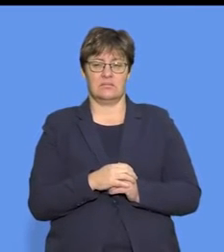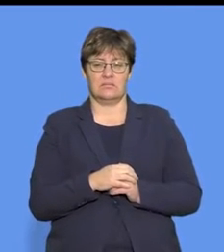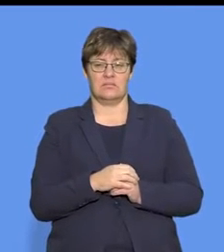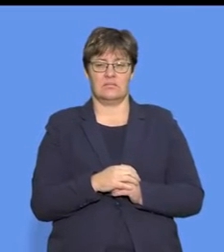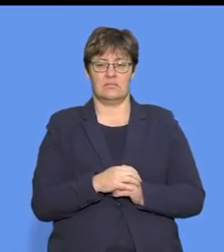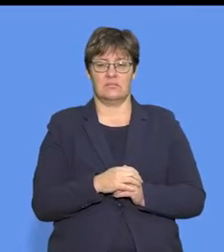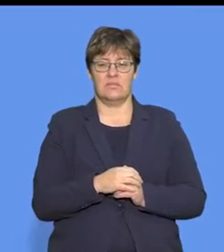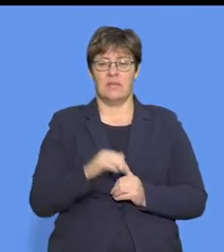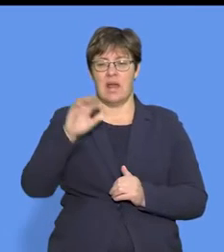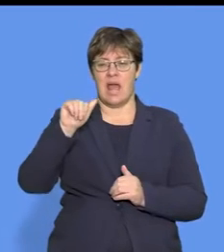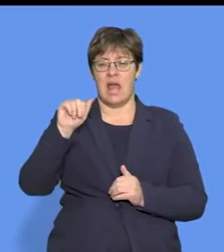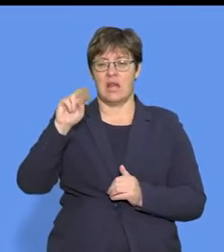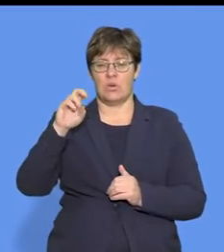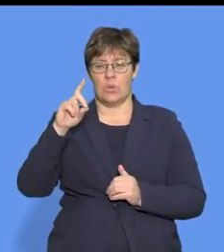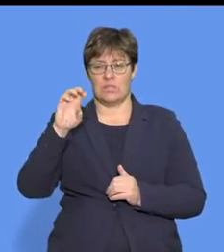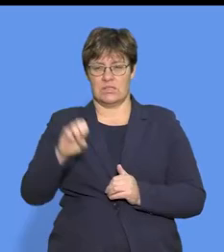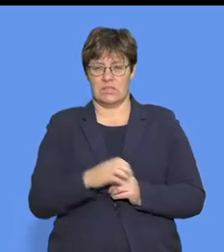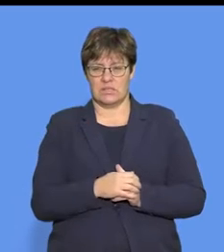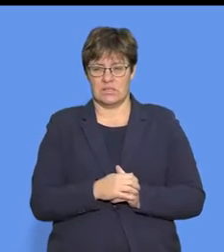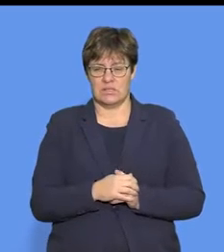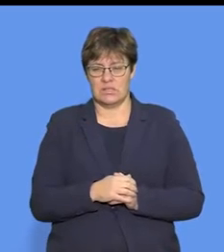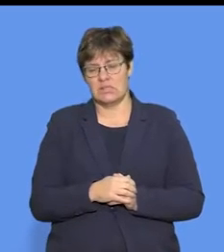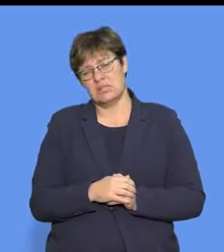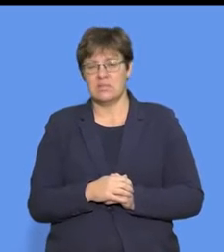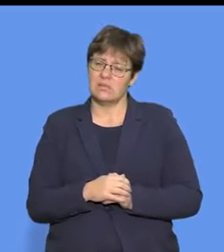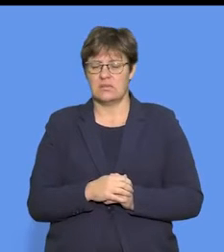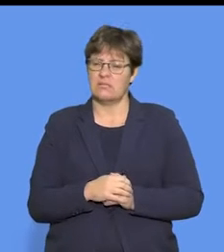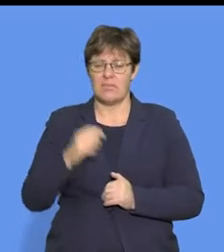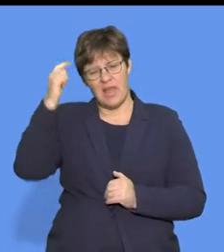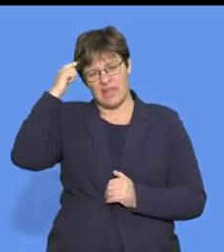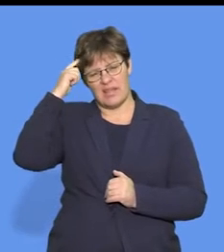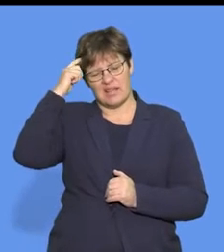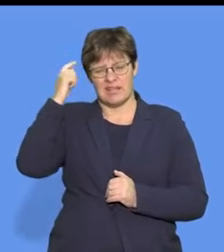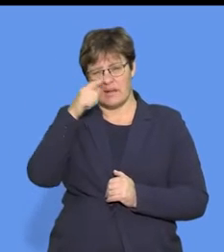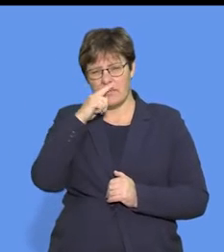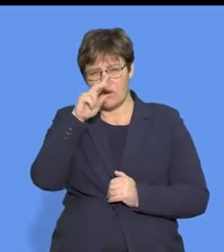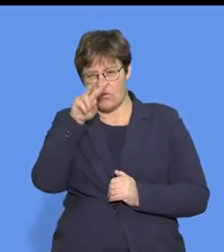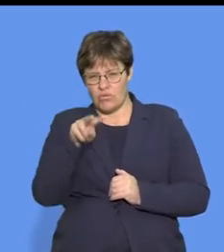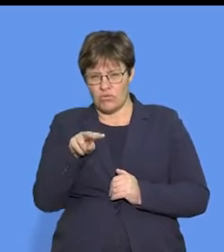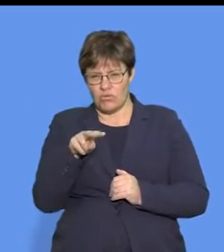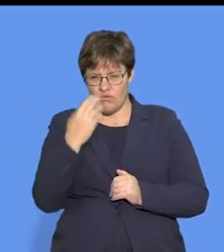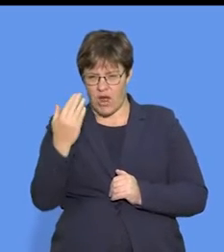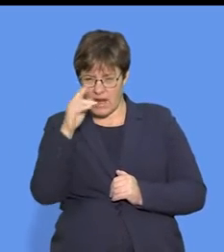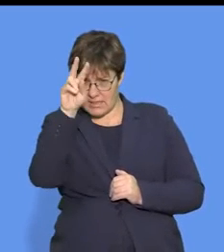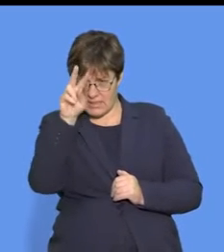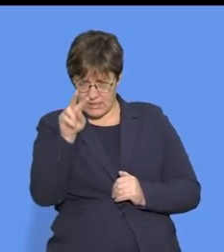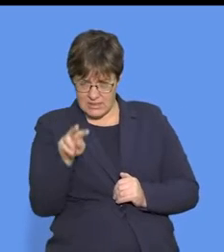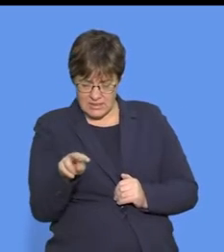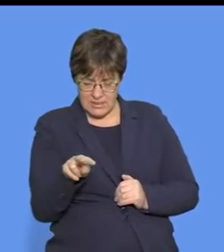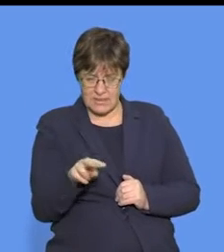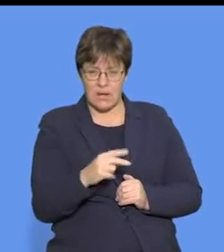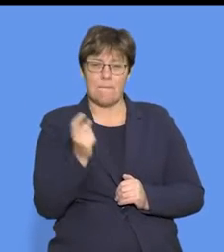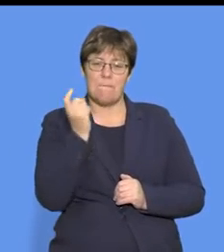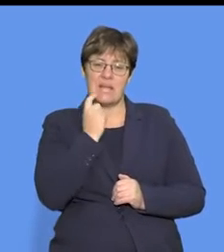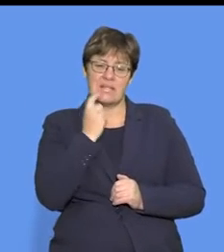to be oxidized, I'm looking for my anode. So all of those thinking steps is what leads me to look on the